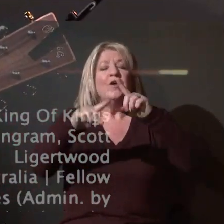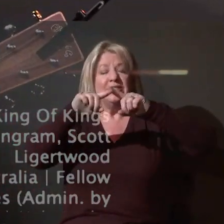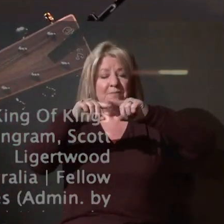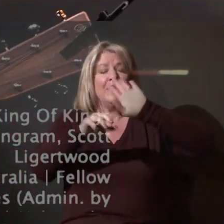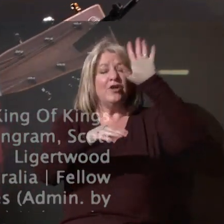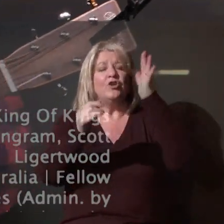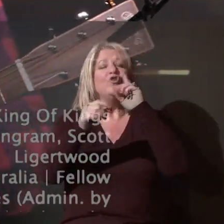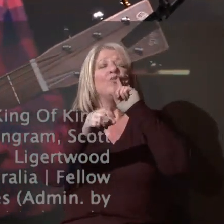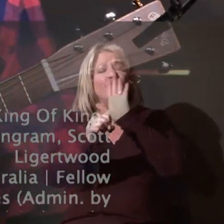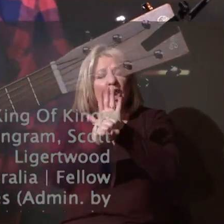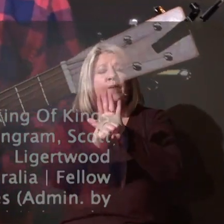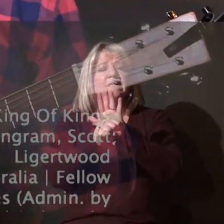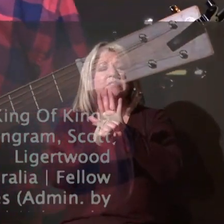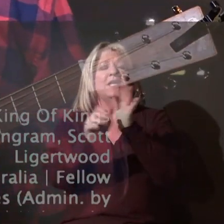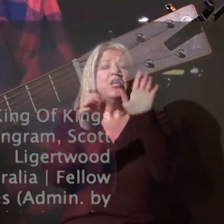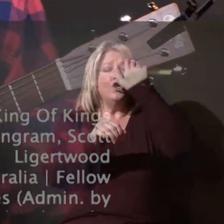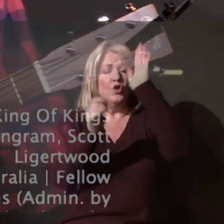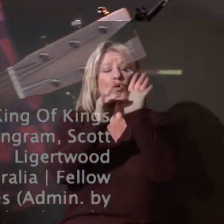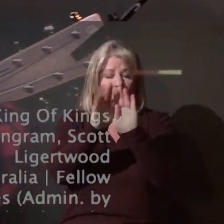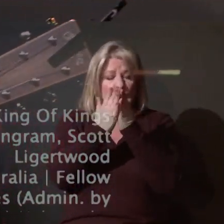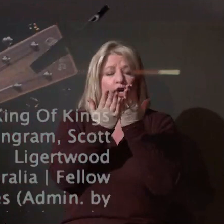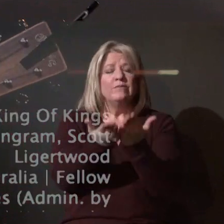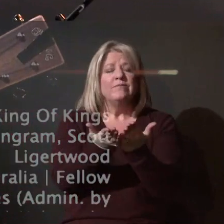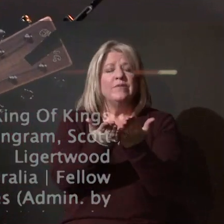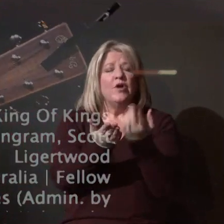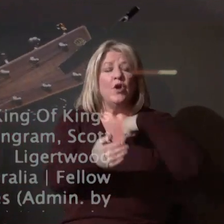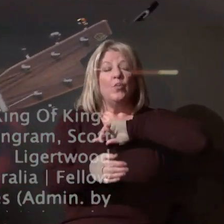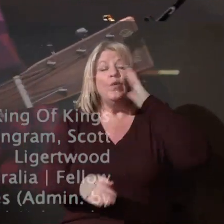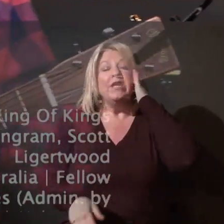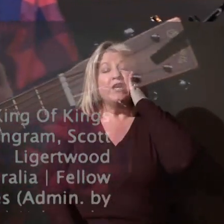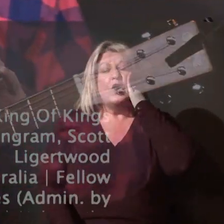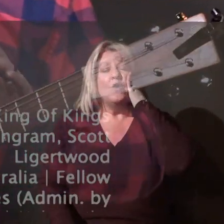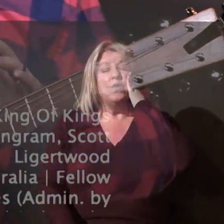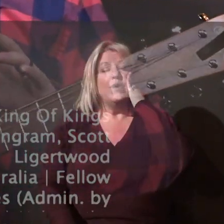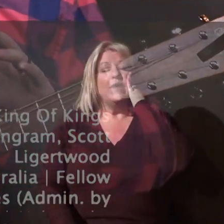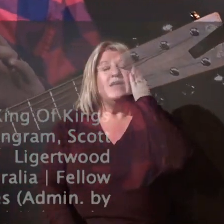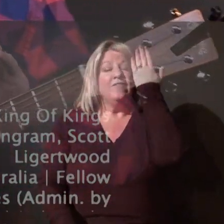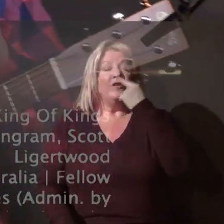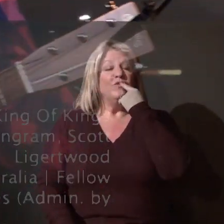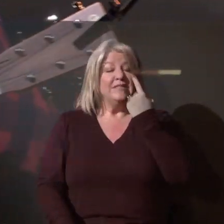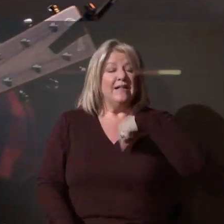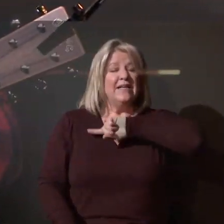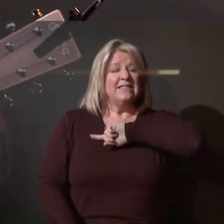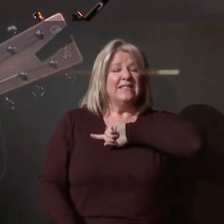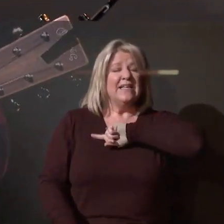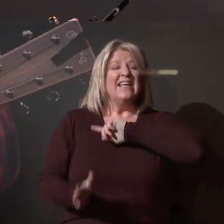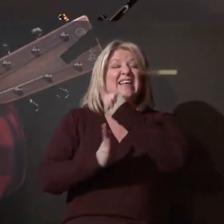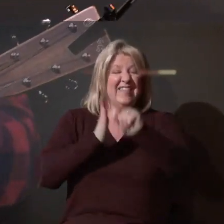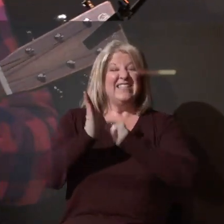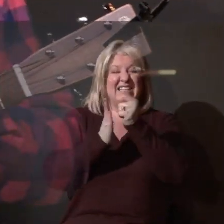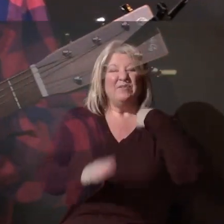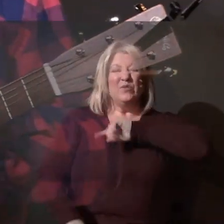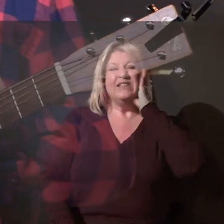every word in the Bible. We know Your word tells us that times like these are